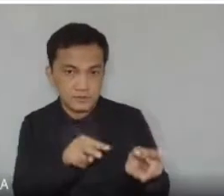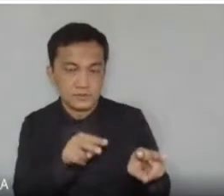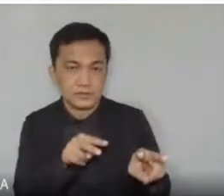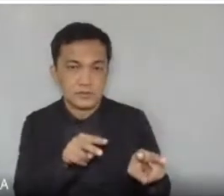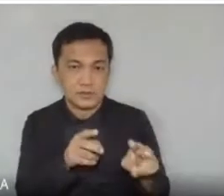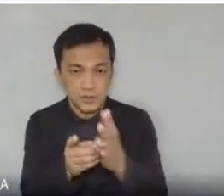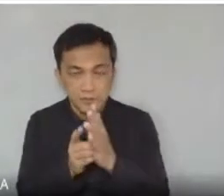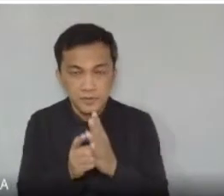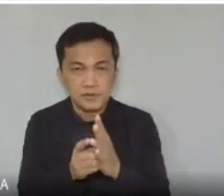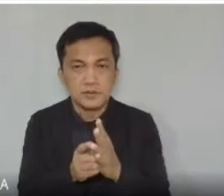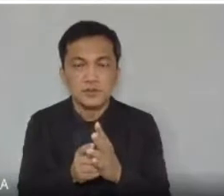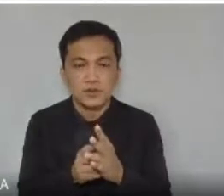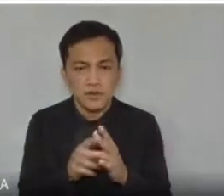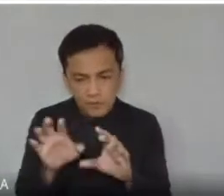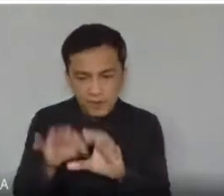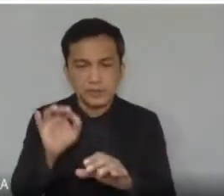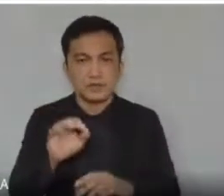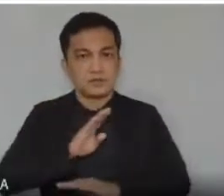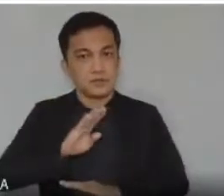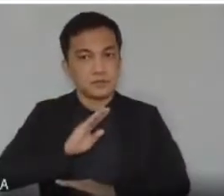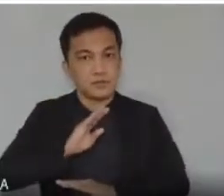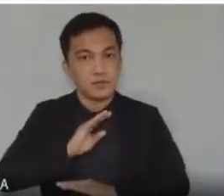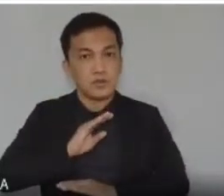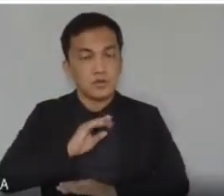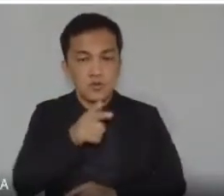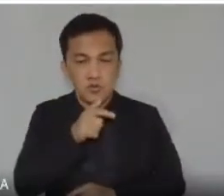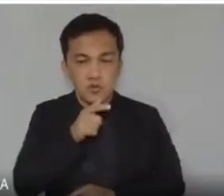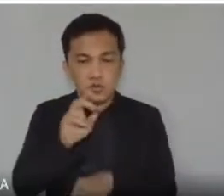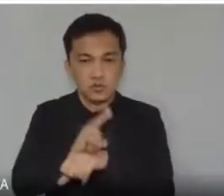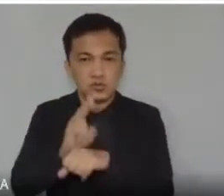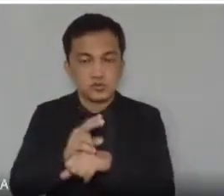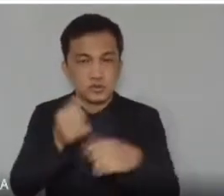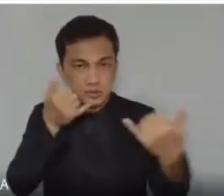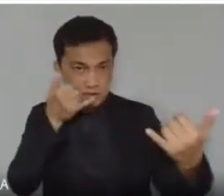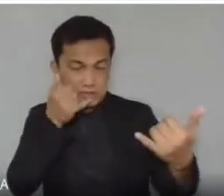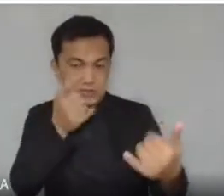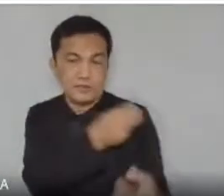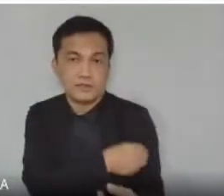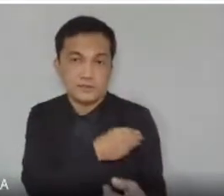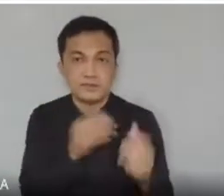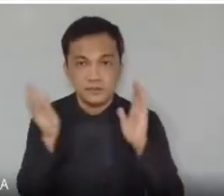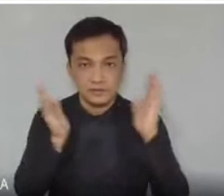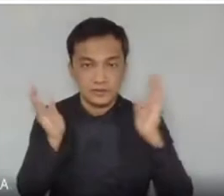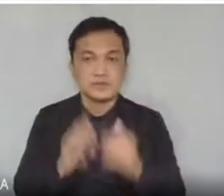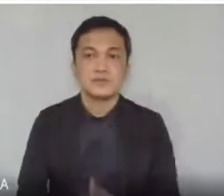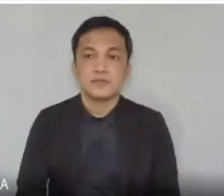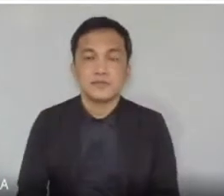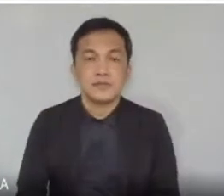we have to also monitor data privacy breaches. And we are